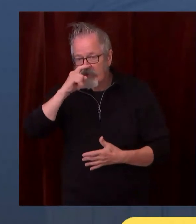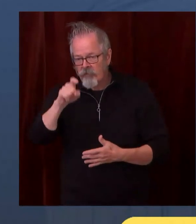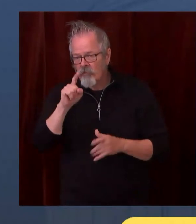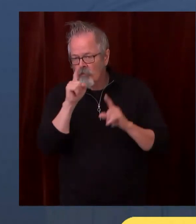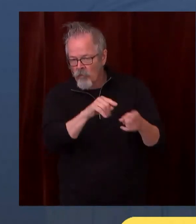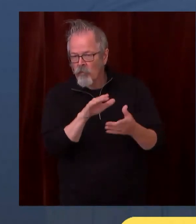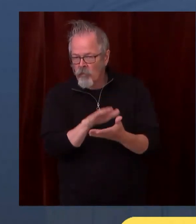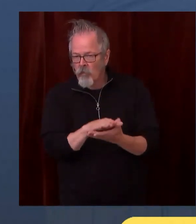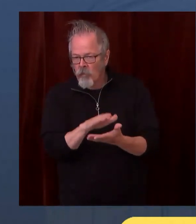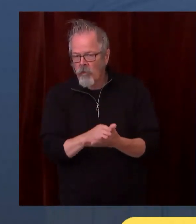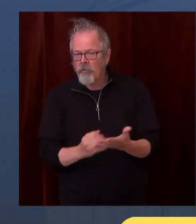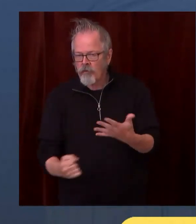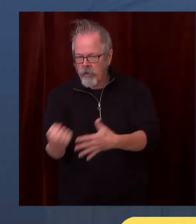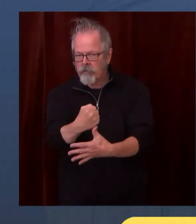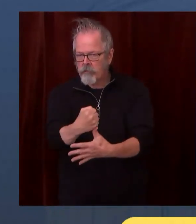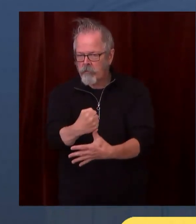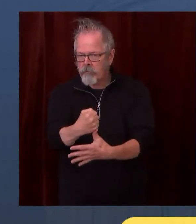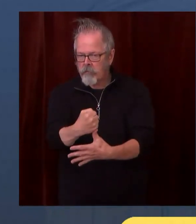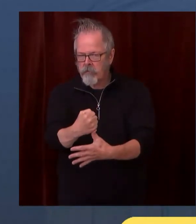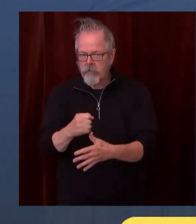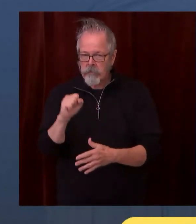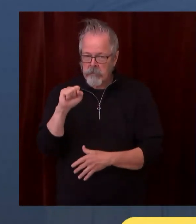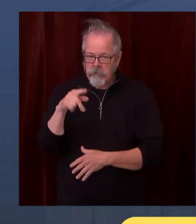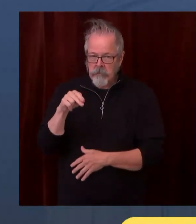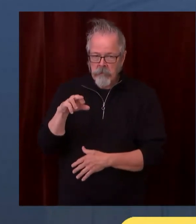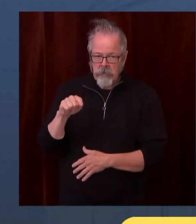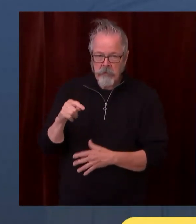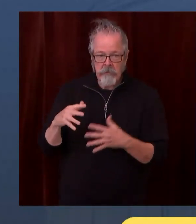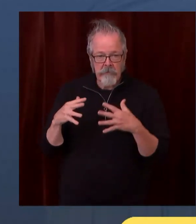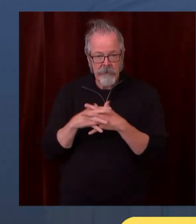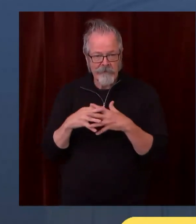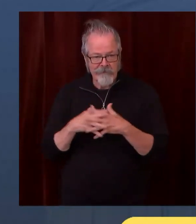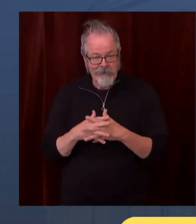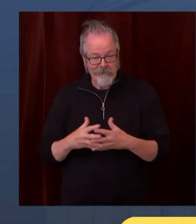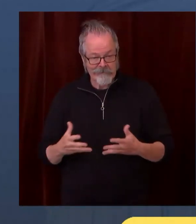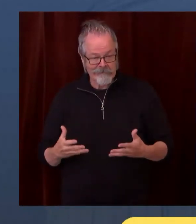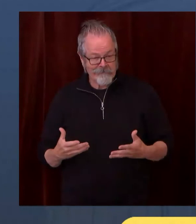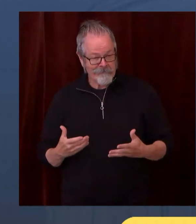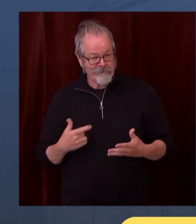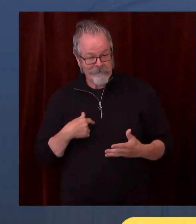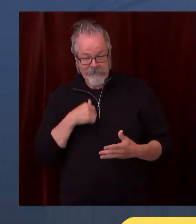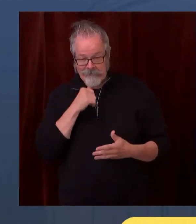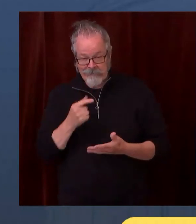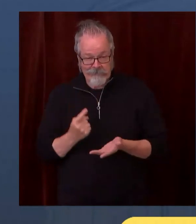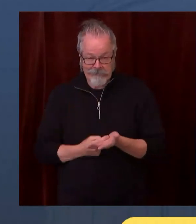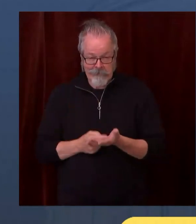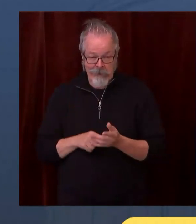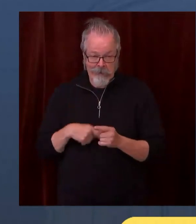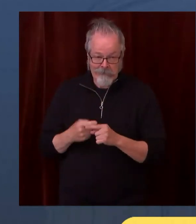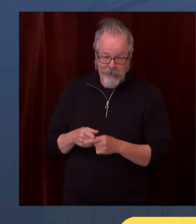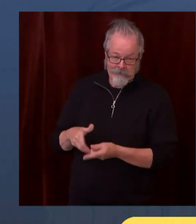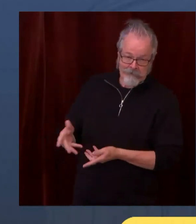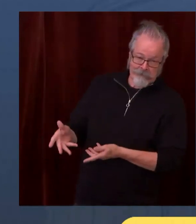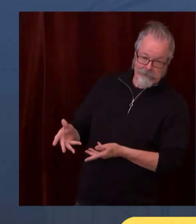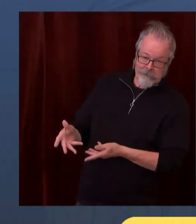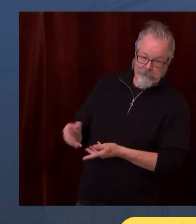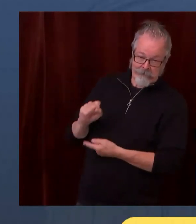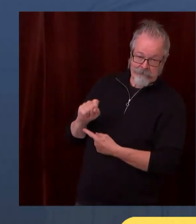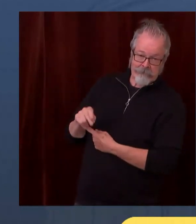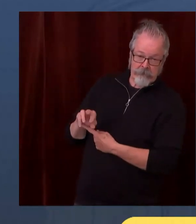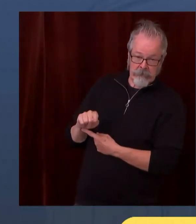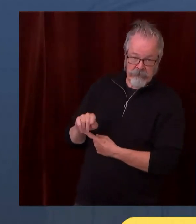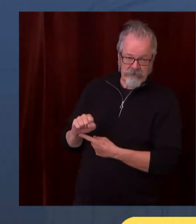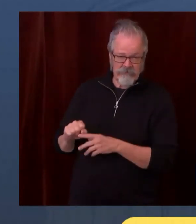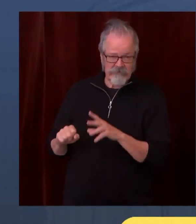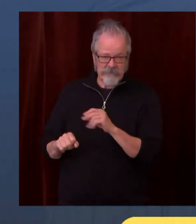specific conversations about this recently, but I know that we're really focused on wanting to return our kids to school, and